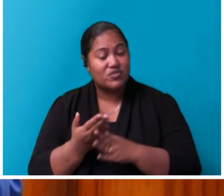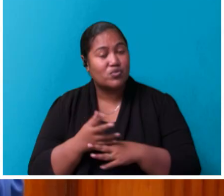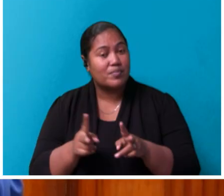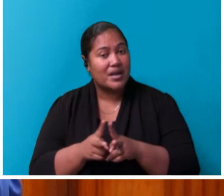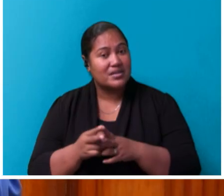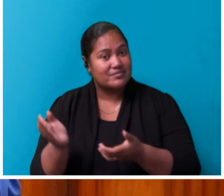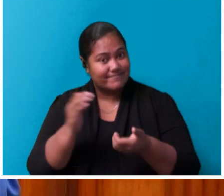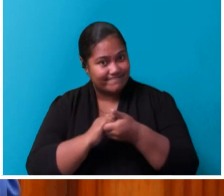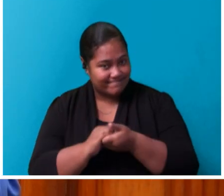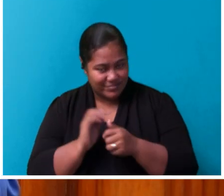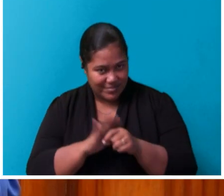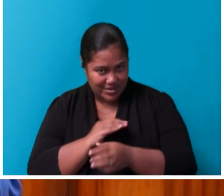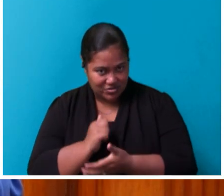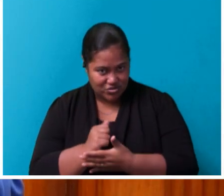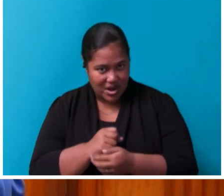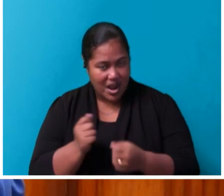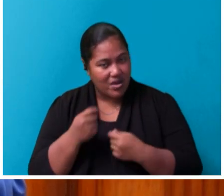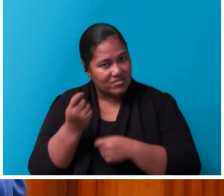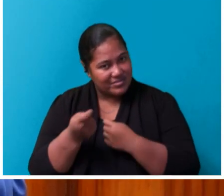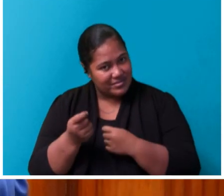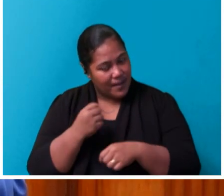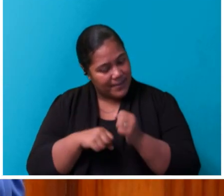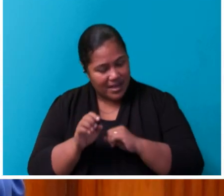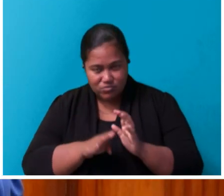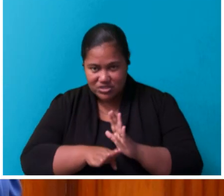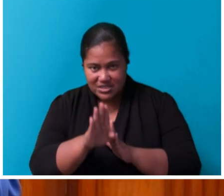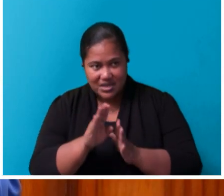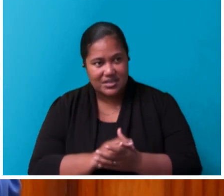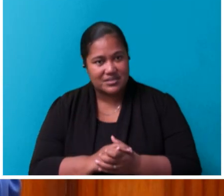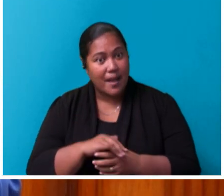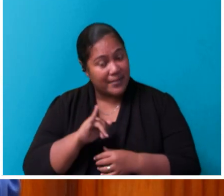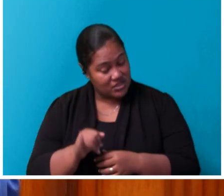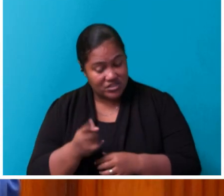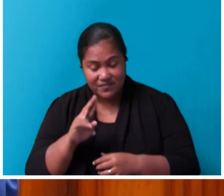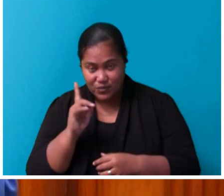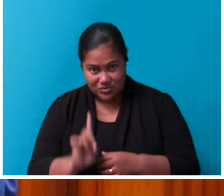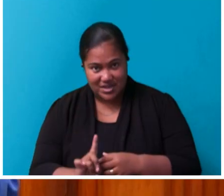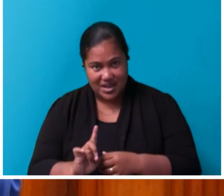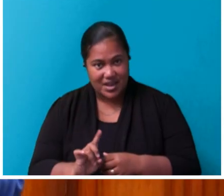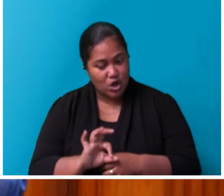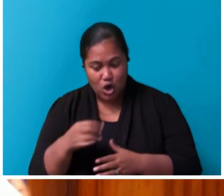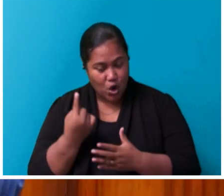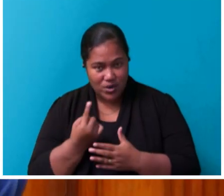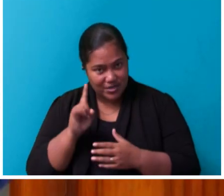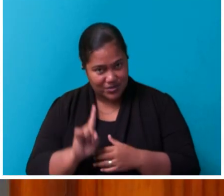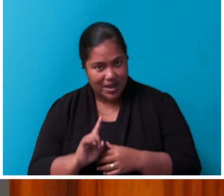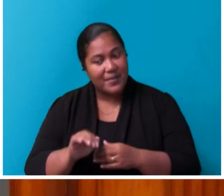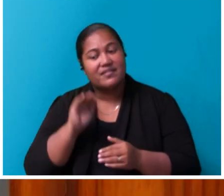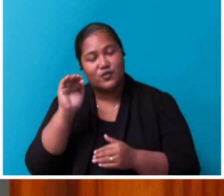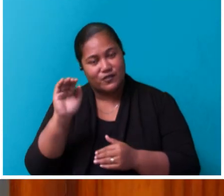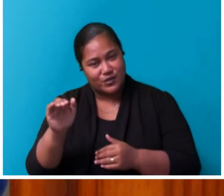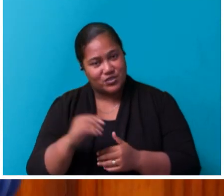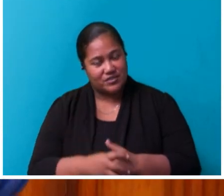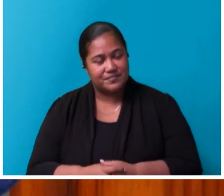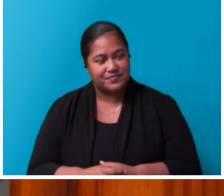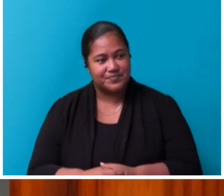to ensure our fisheries remain vibrant and resilient, not just for today, but for future generations. On the other